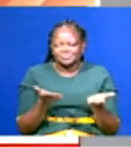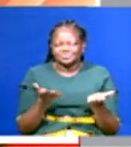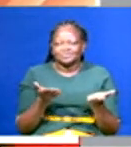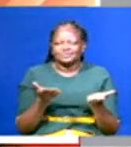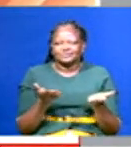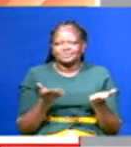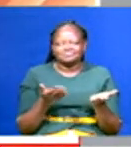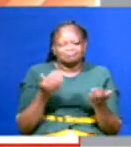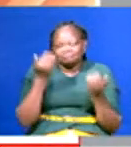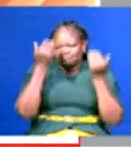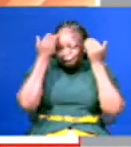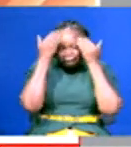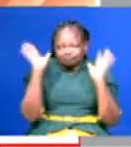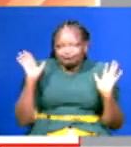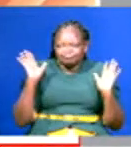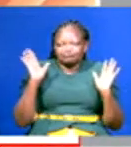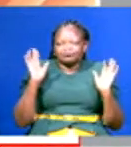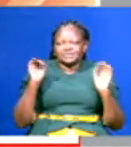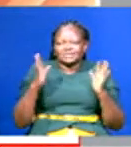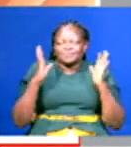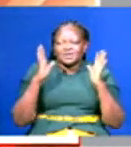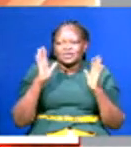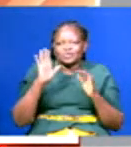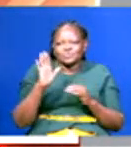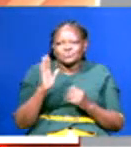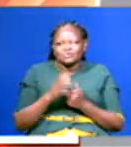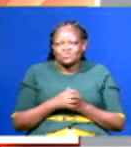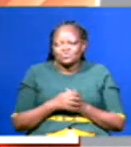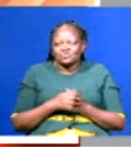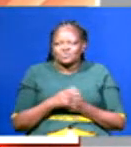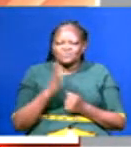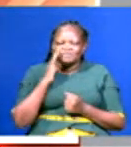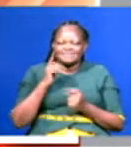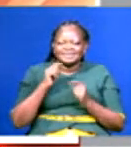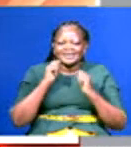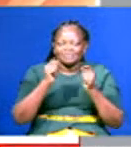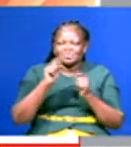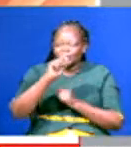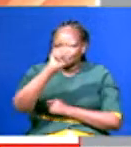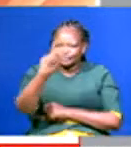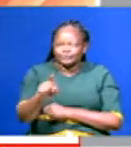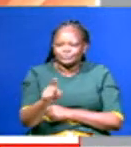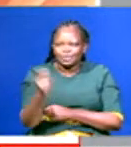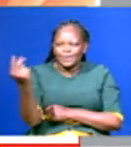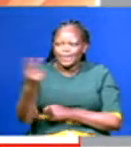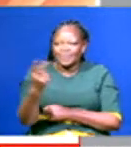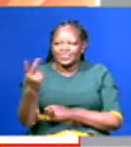I don't know, celebrating your mom is a given. So I want to pose this question to the both of you.